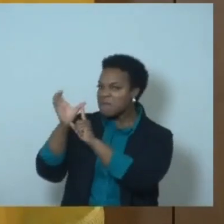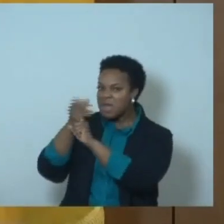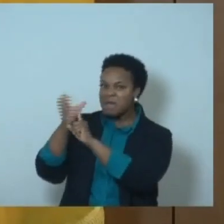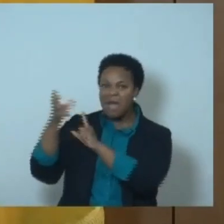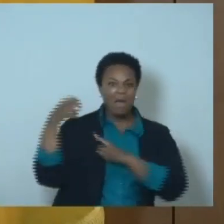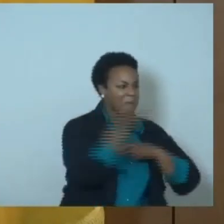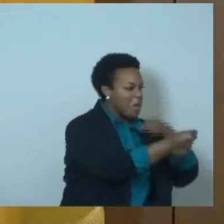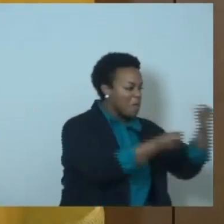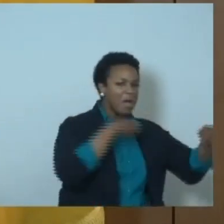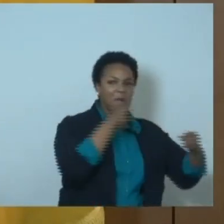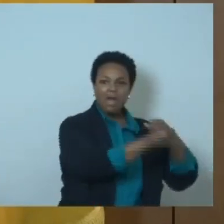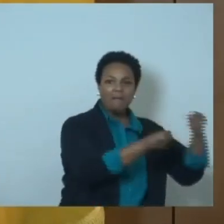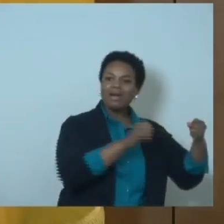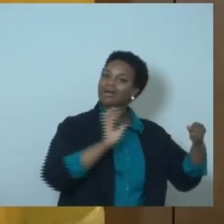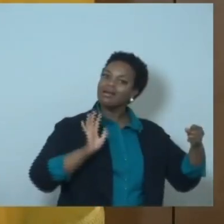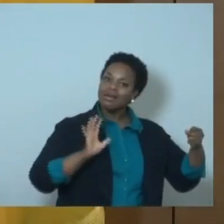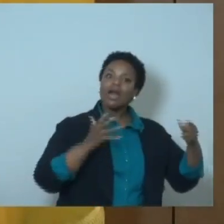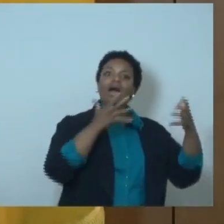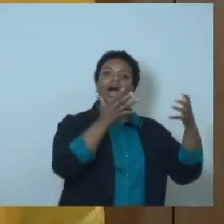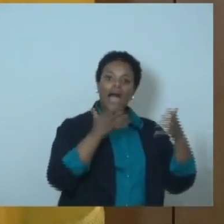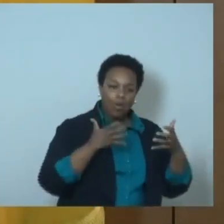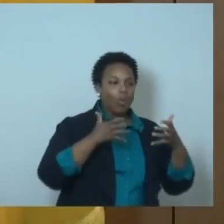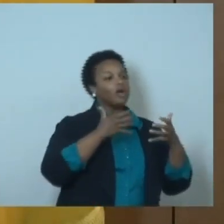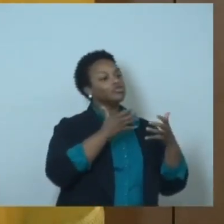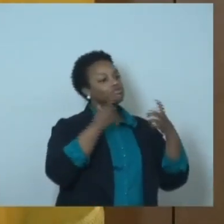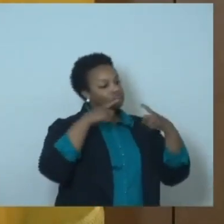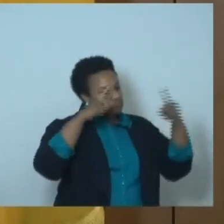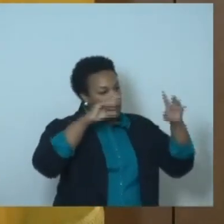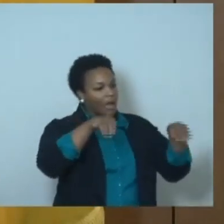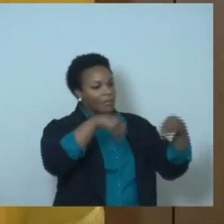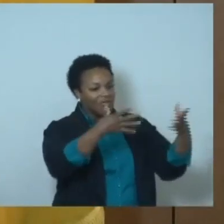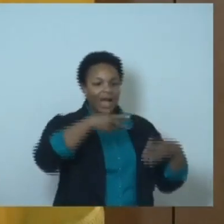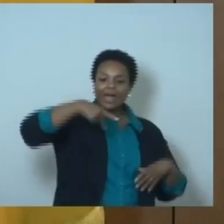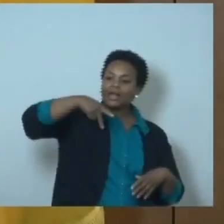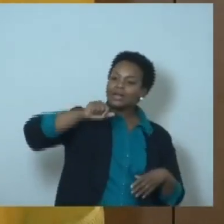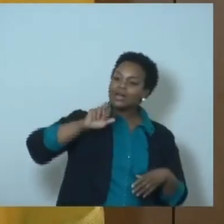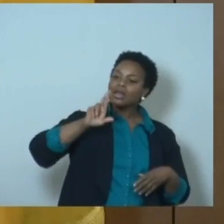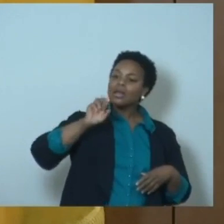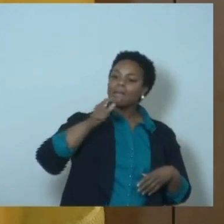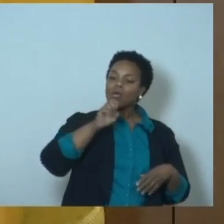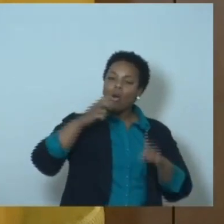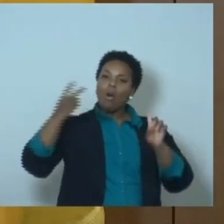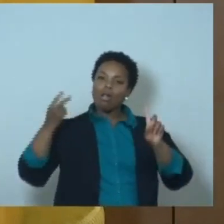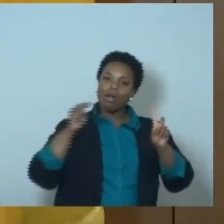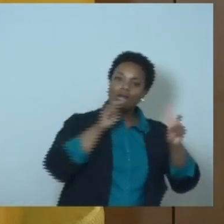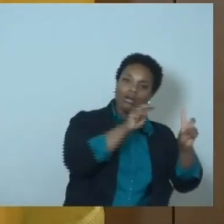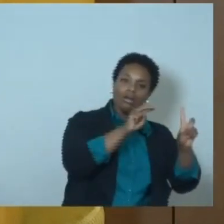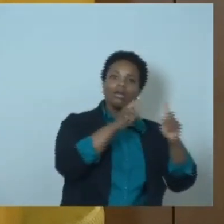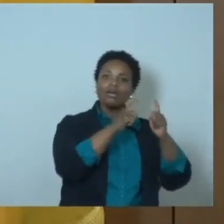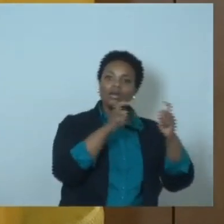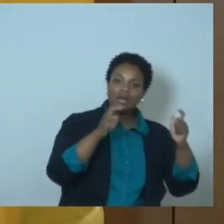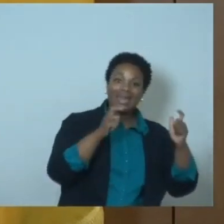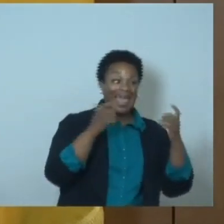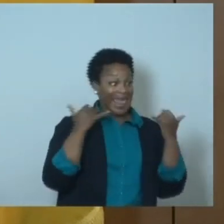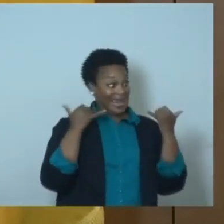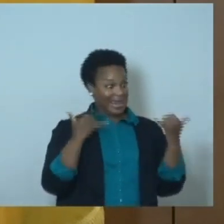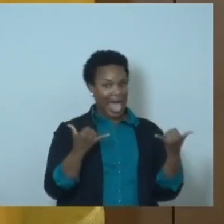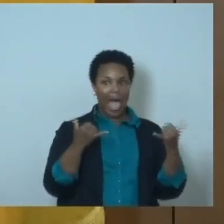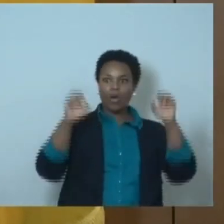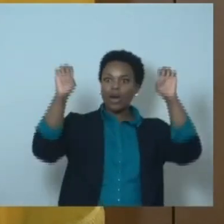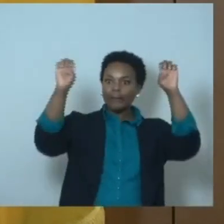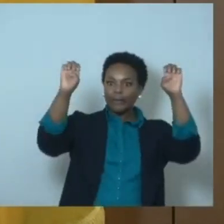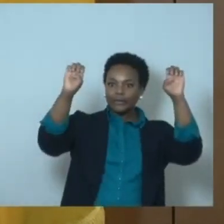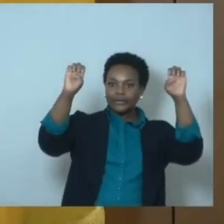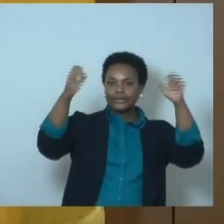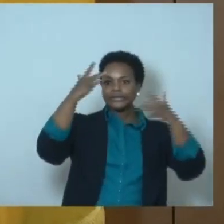provide parole and community reintegration, all of it. And now, with an emergency, you need those tools even more. And as you might remember,